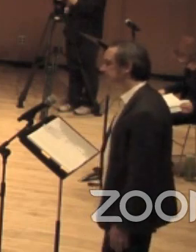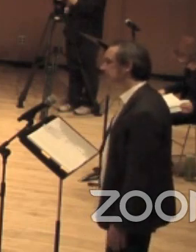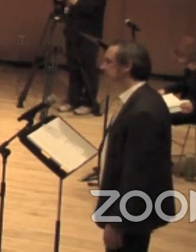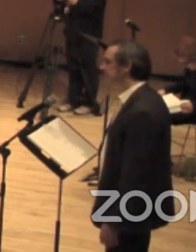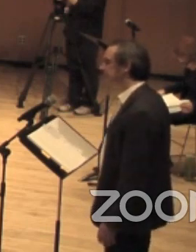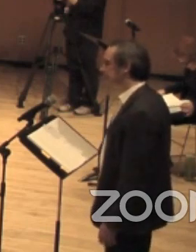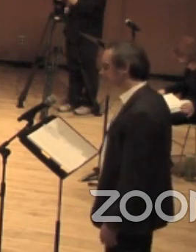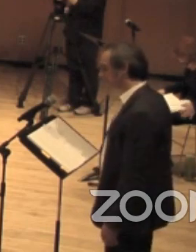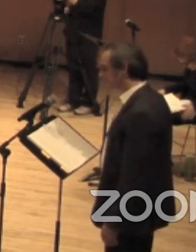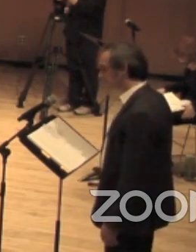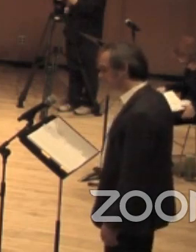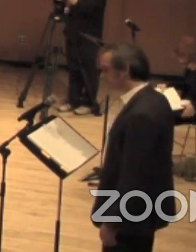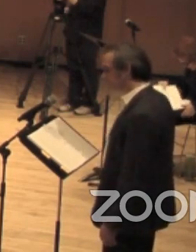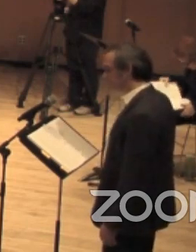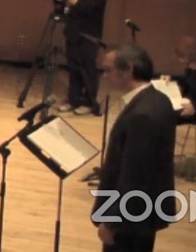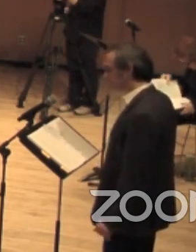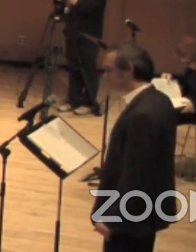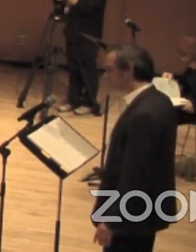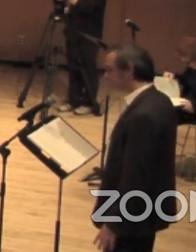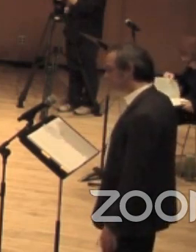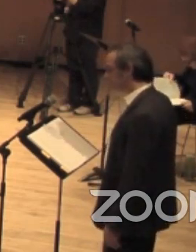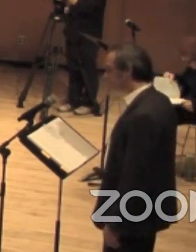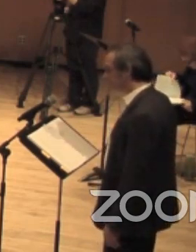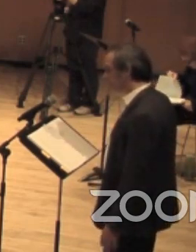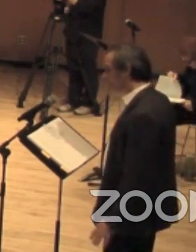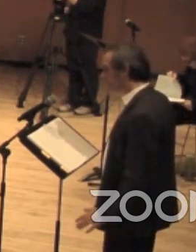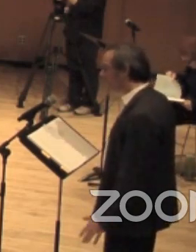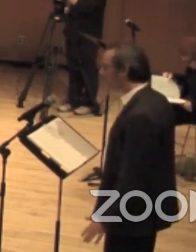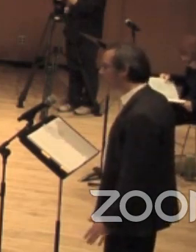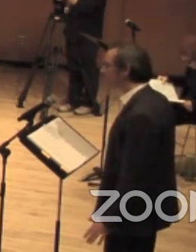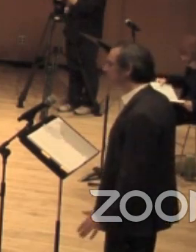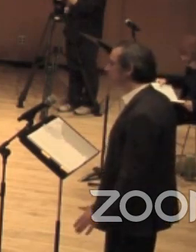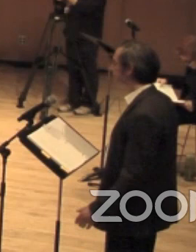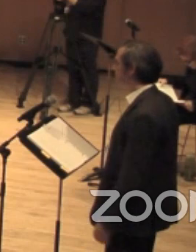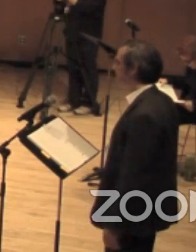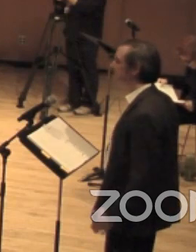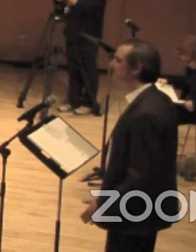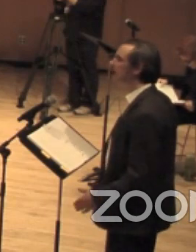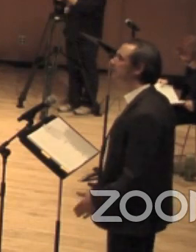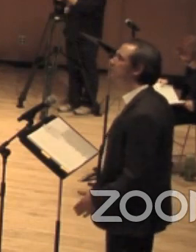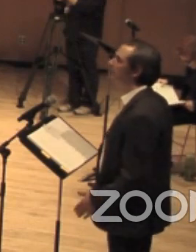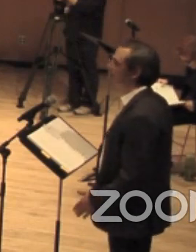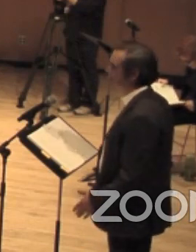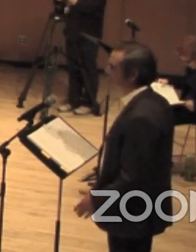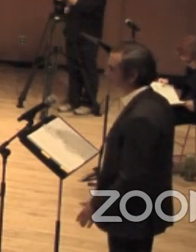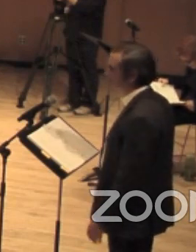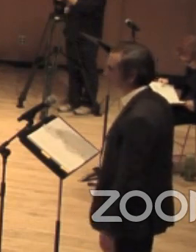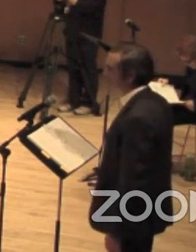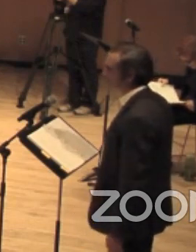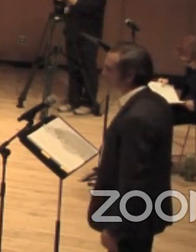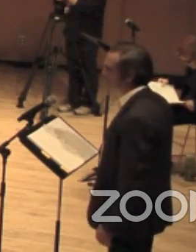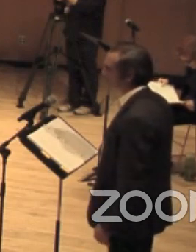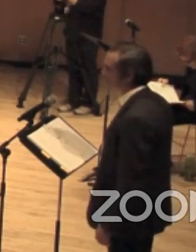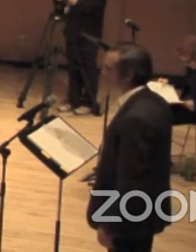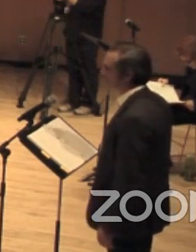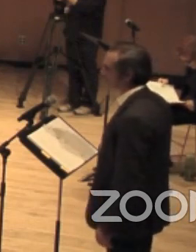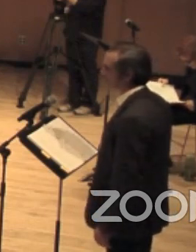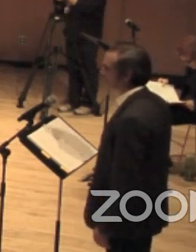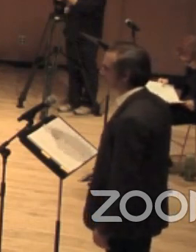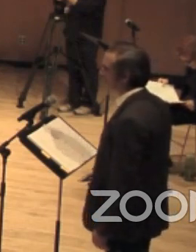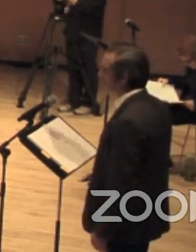is don't lie I get it I do I'm not stupid I get that much no it that's not the way it is